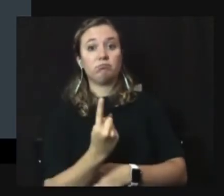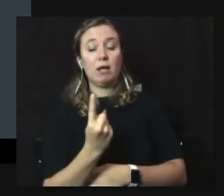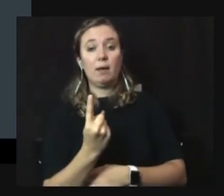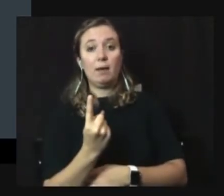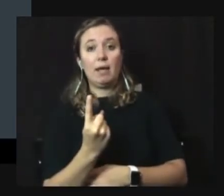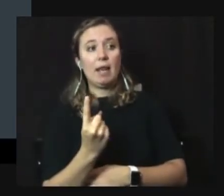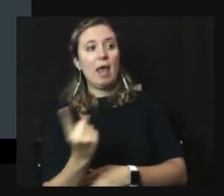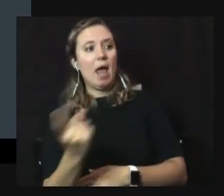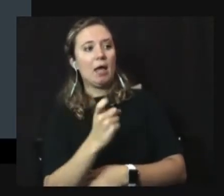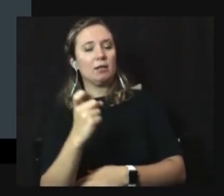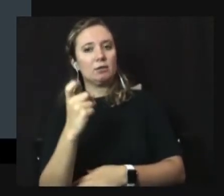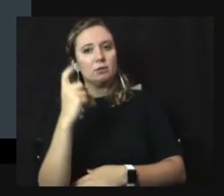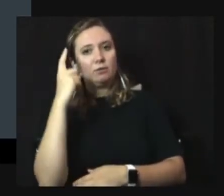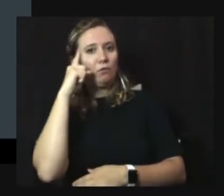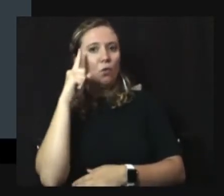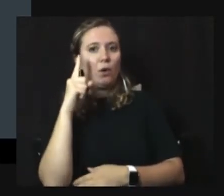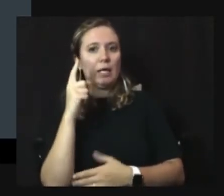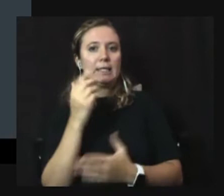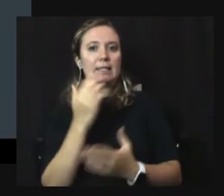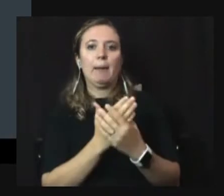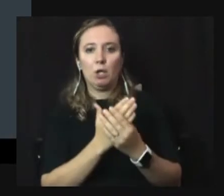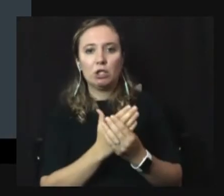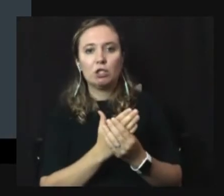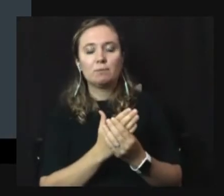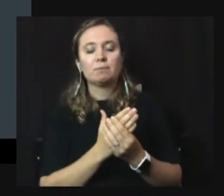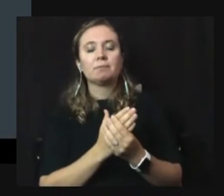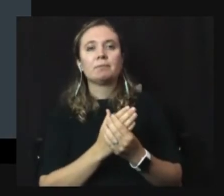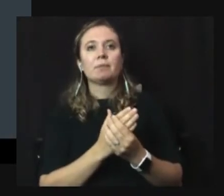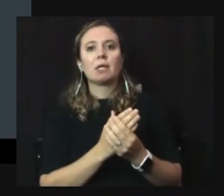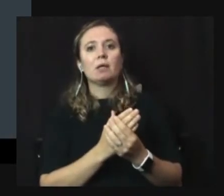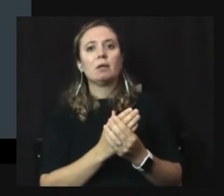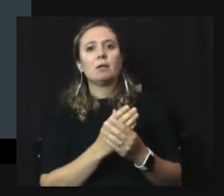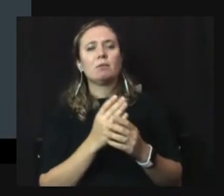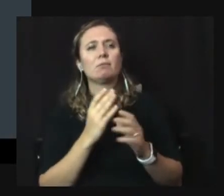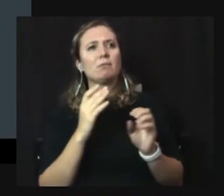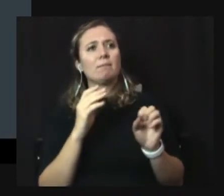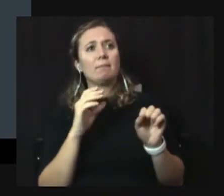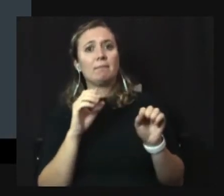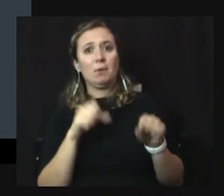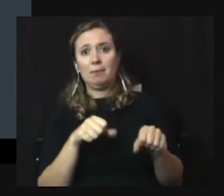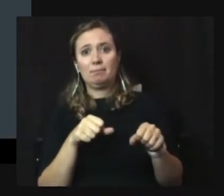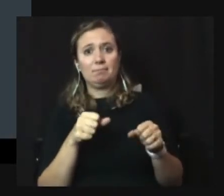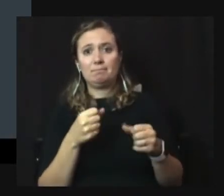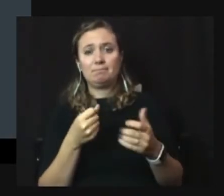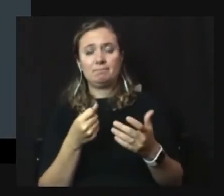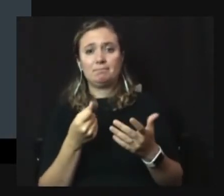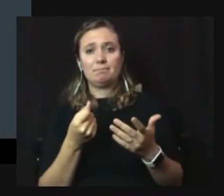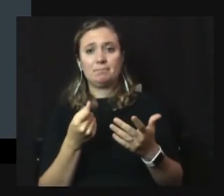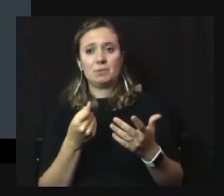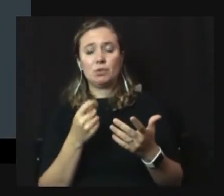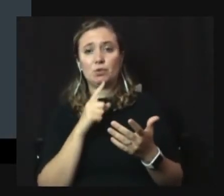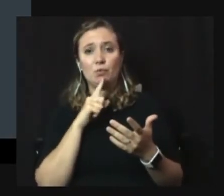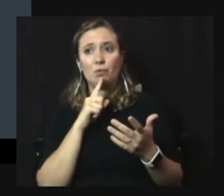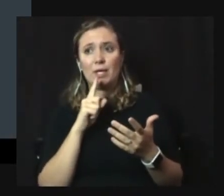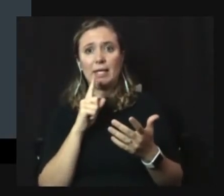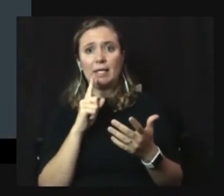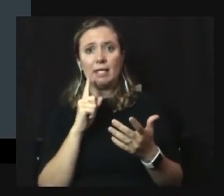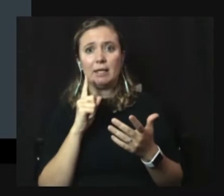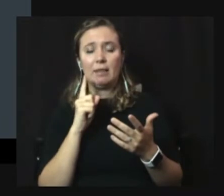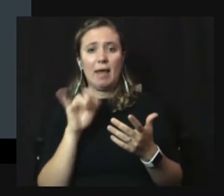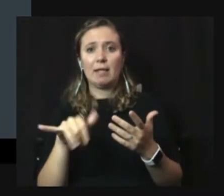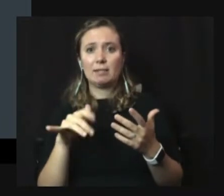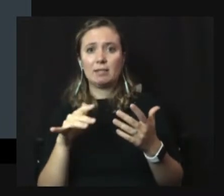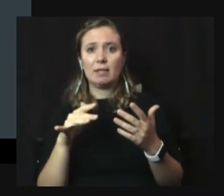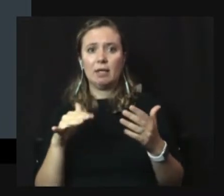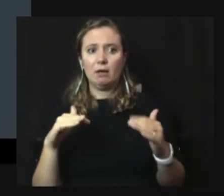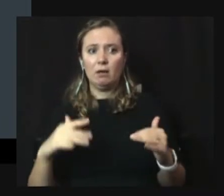asking me to make a peanut butter and jelly sandwich, could just be oversaturated to the point that